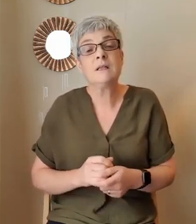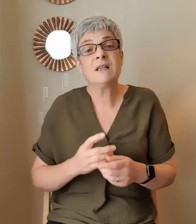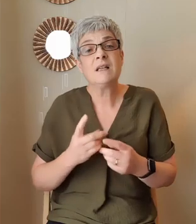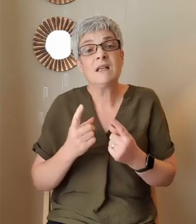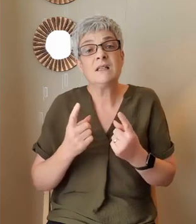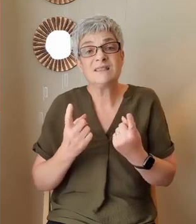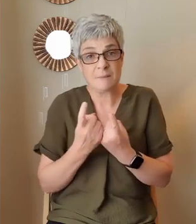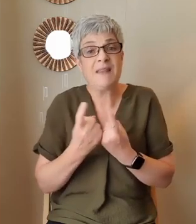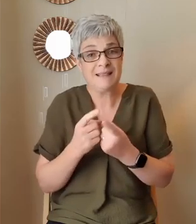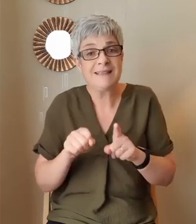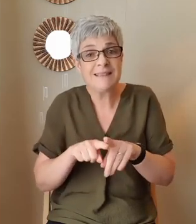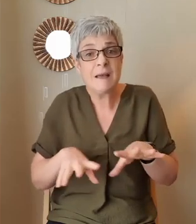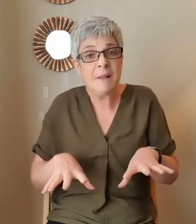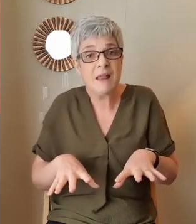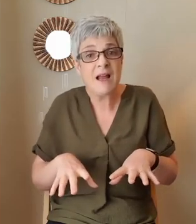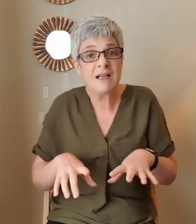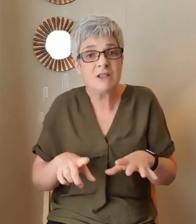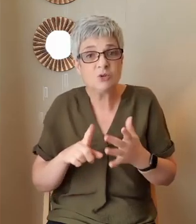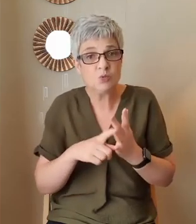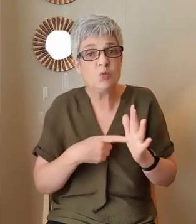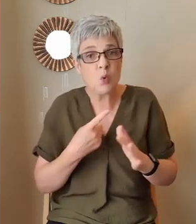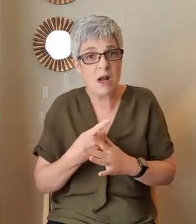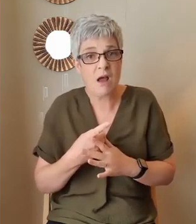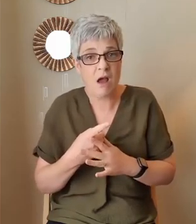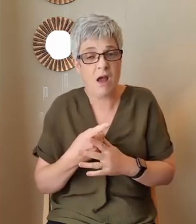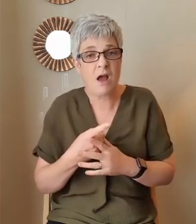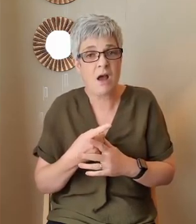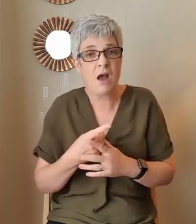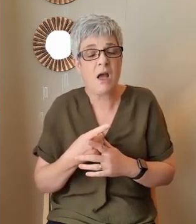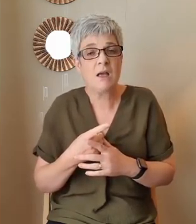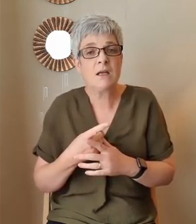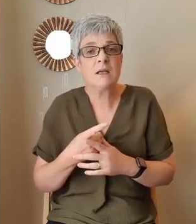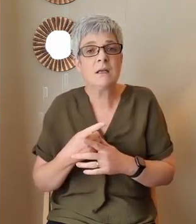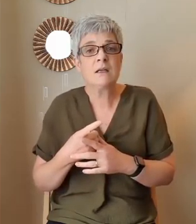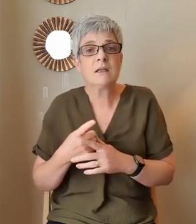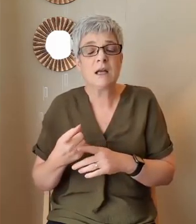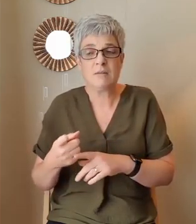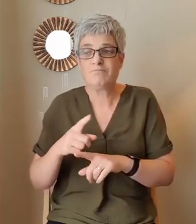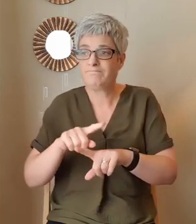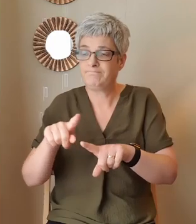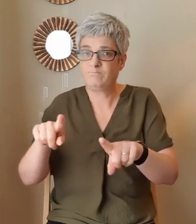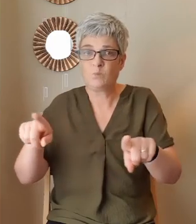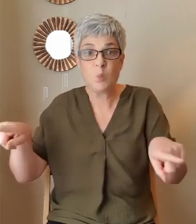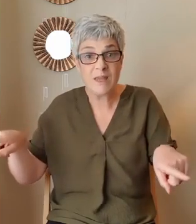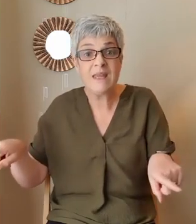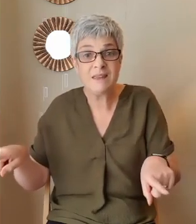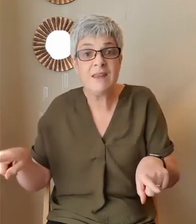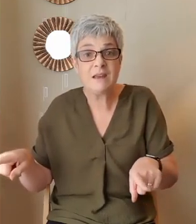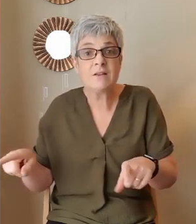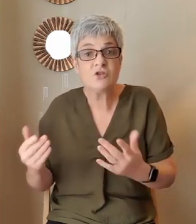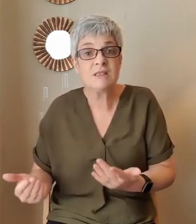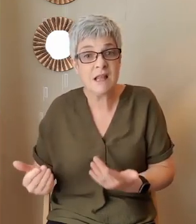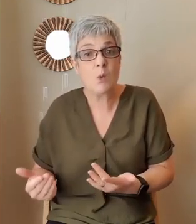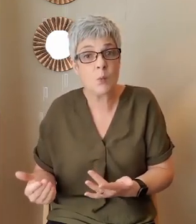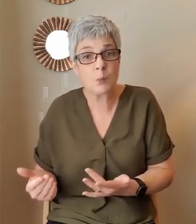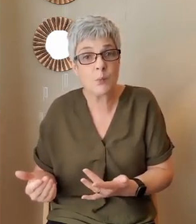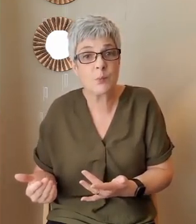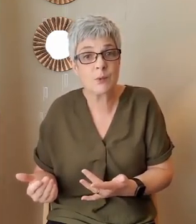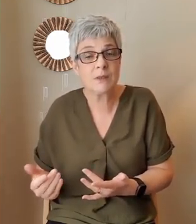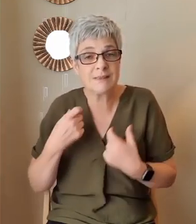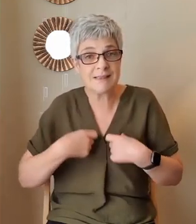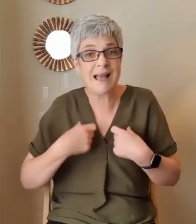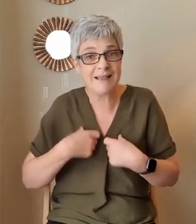And there's something similar to the Jonah at this point in the story to where we as a people, as a society, are at the moment